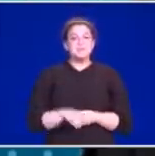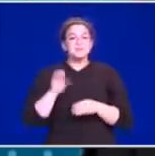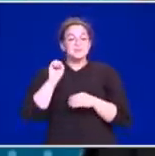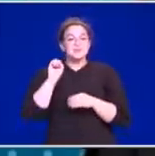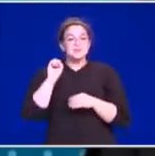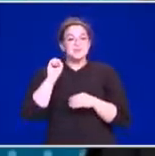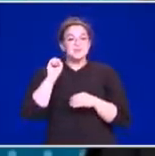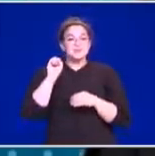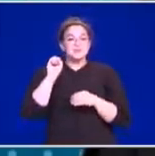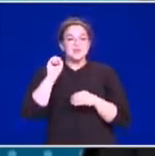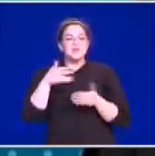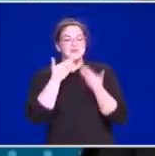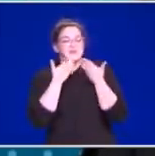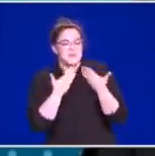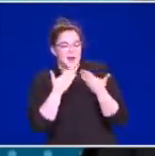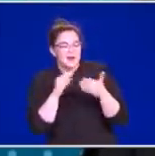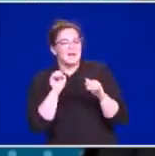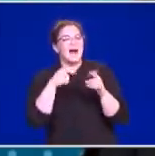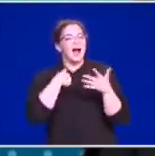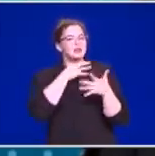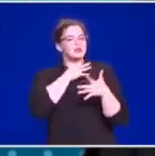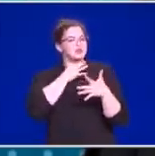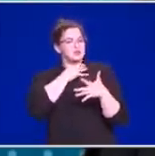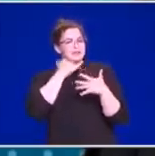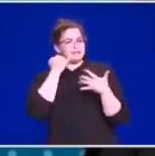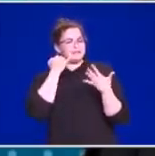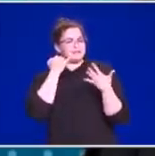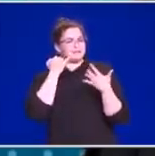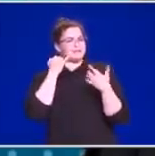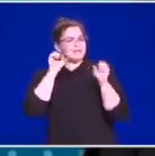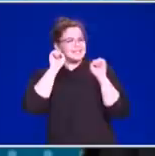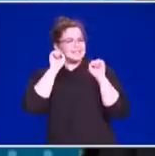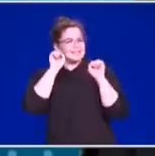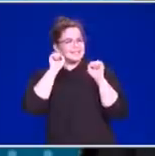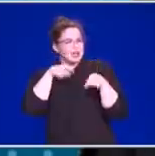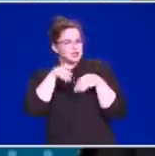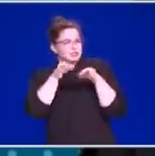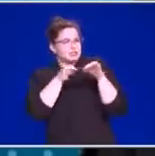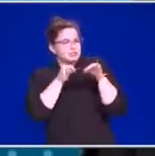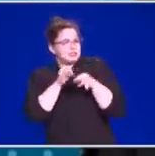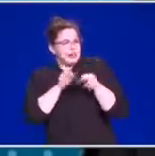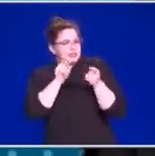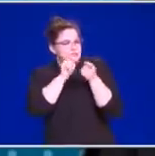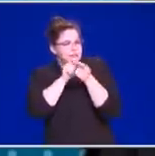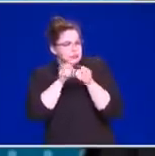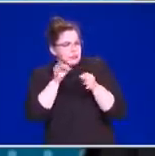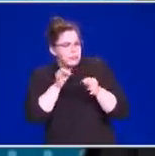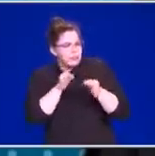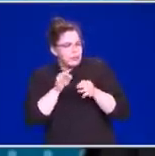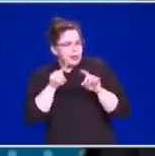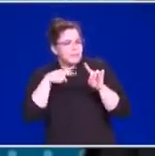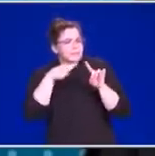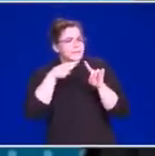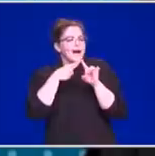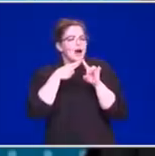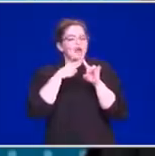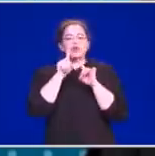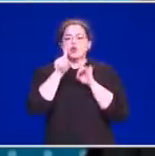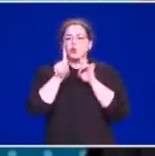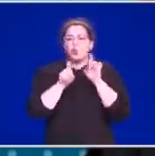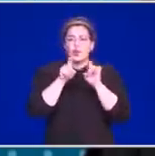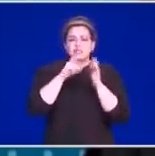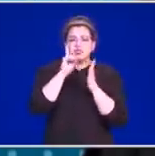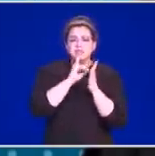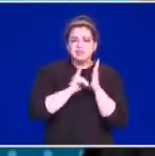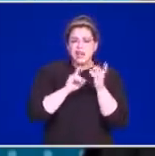Okay. Thank you. I was just wondering if you could go into a little bit more detail into the question